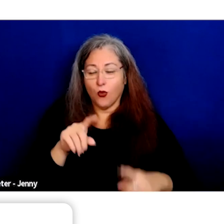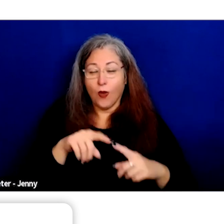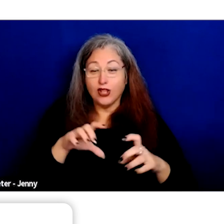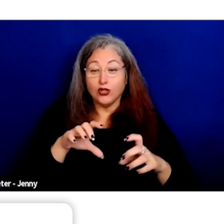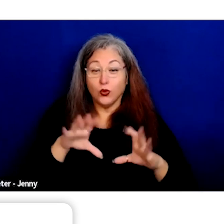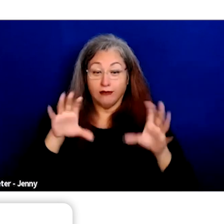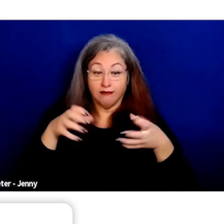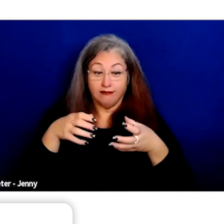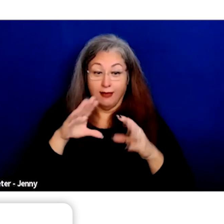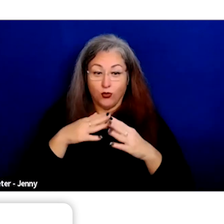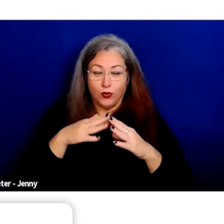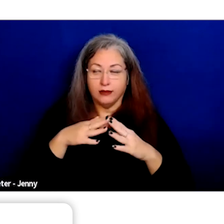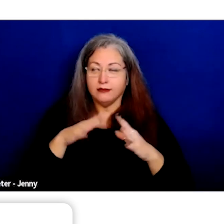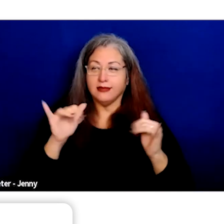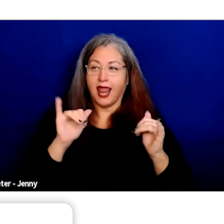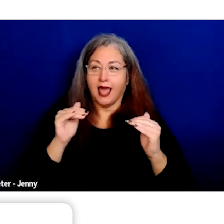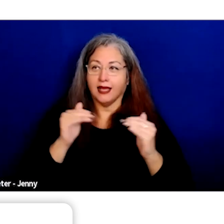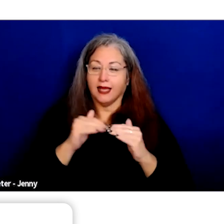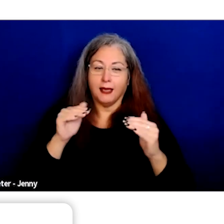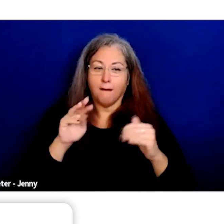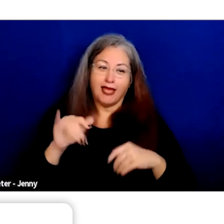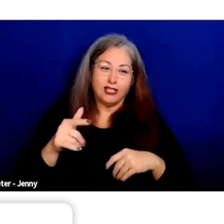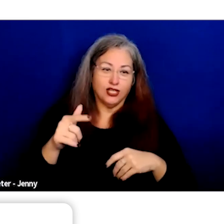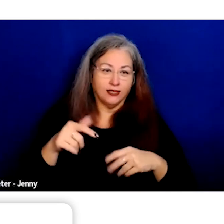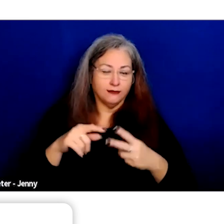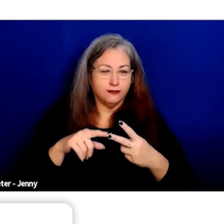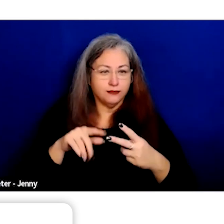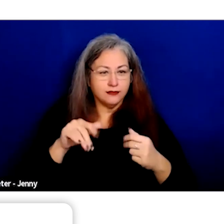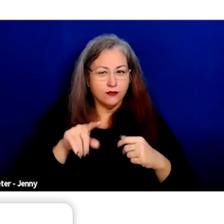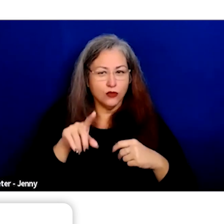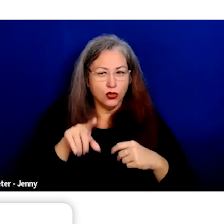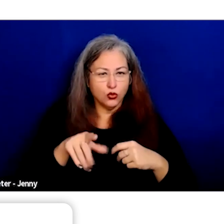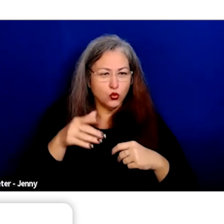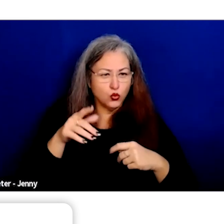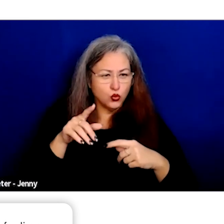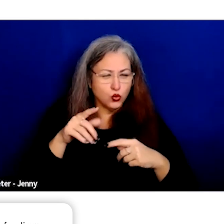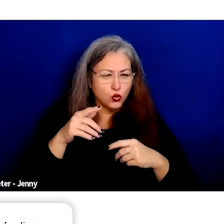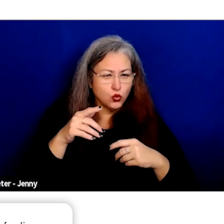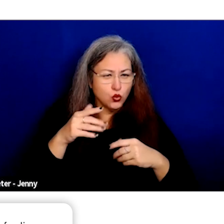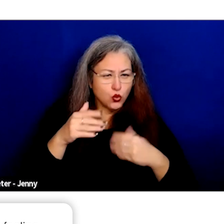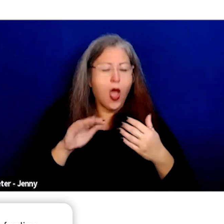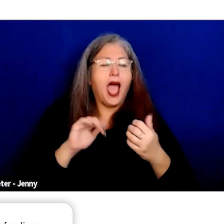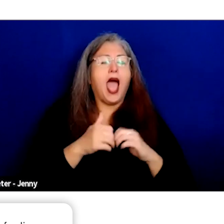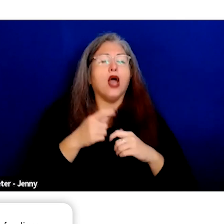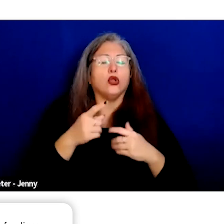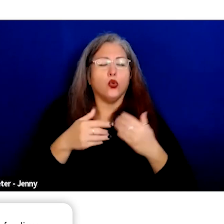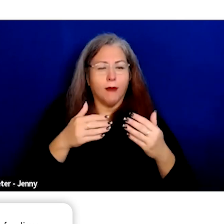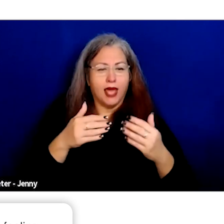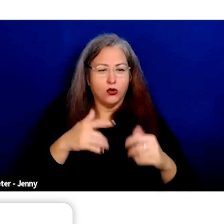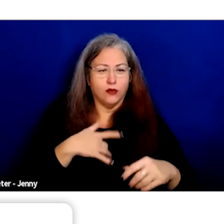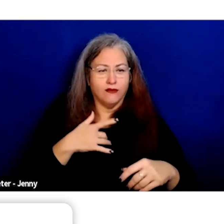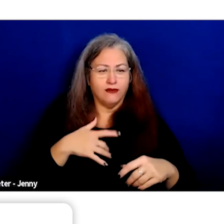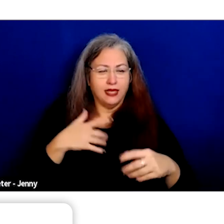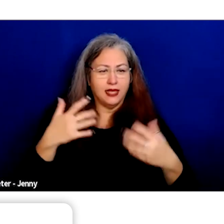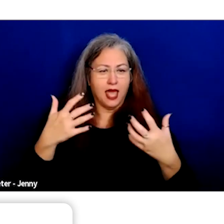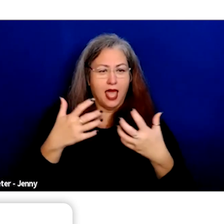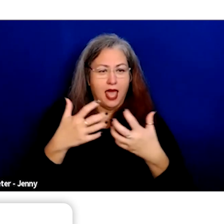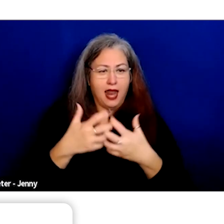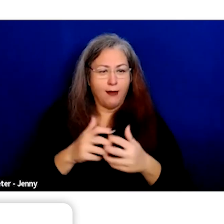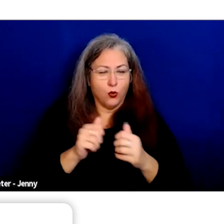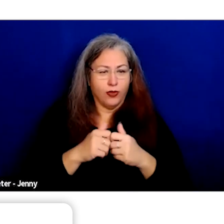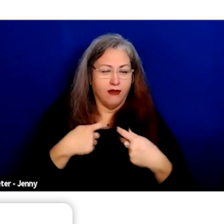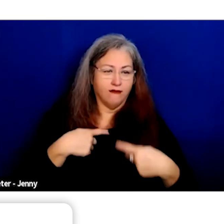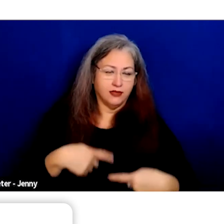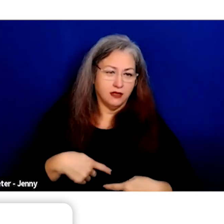community. How do you go about feeling alignment in your physical